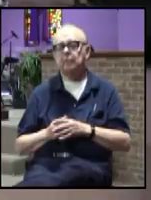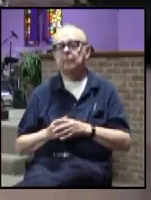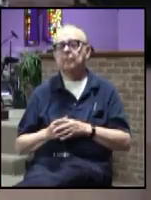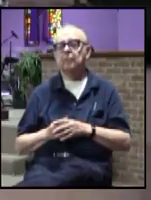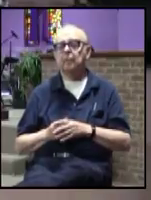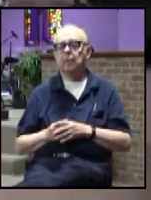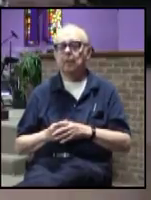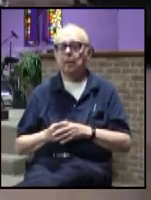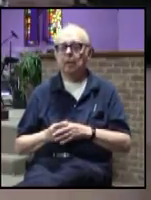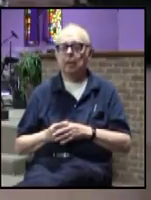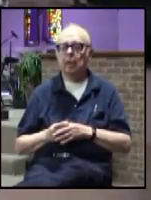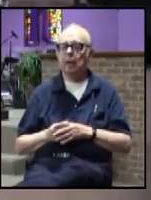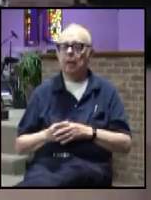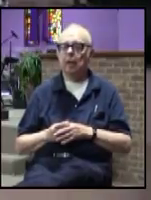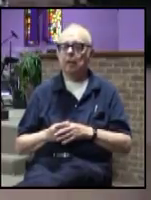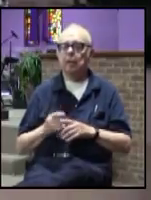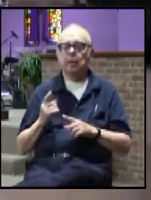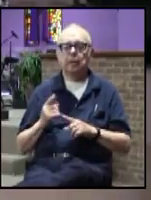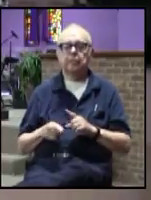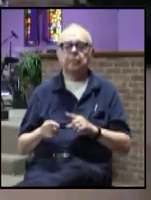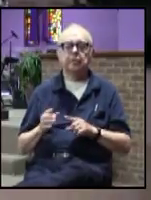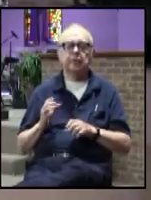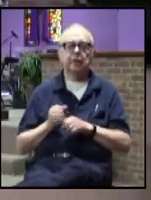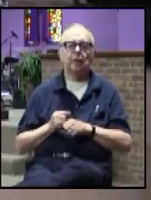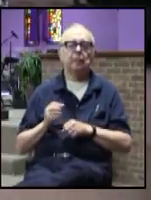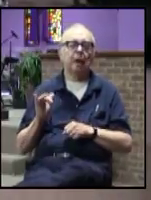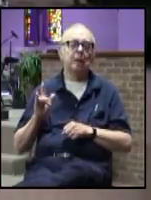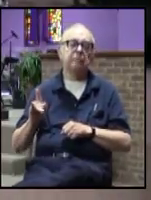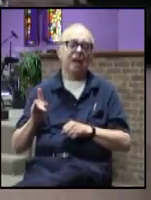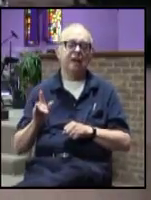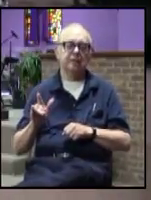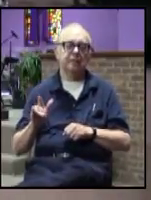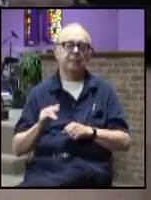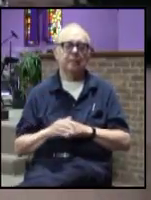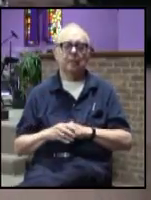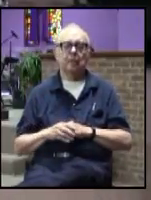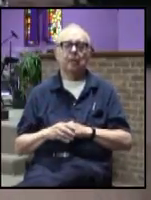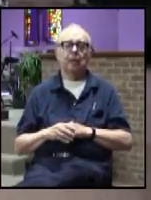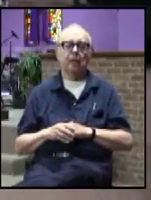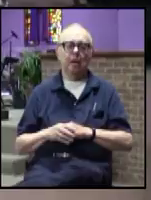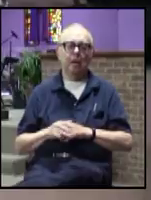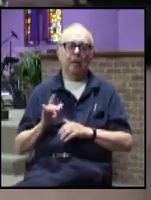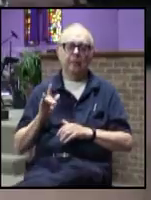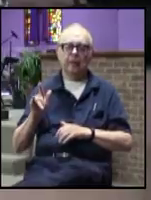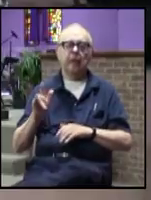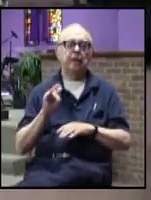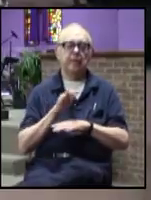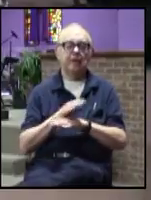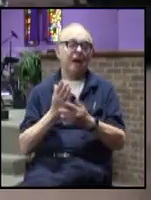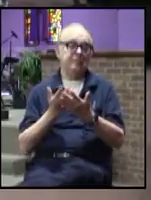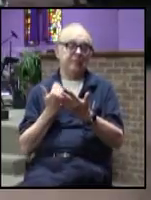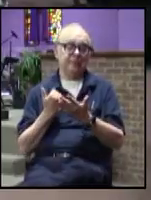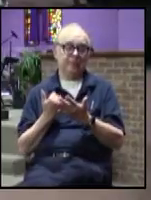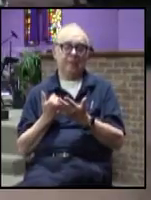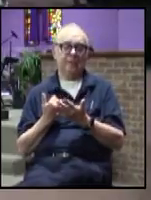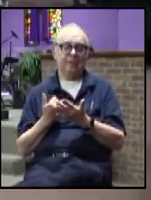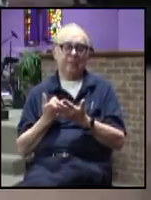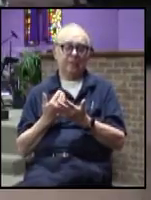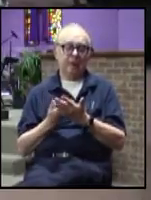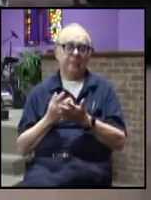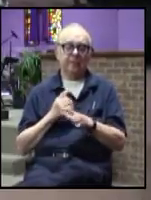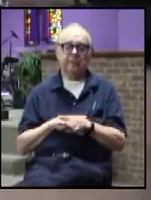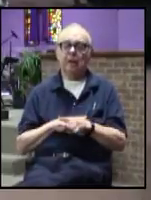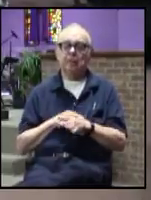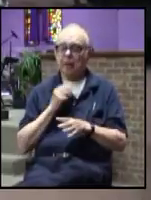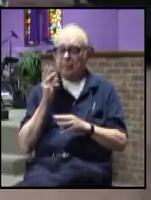because we couldn't get on that flight. So I learned, fly in the night before.